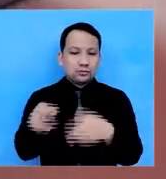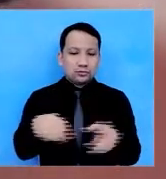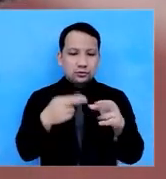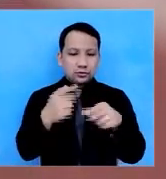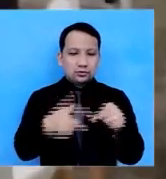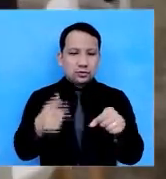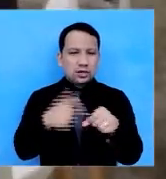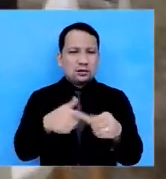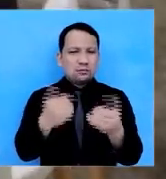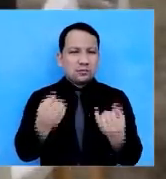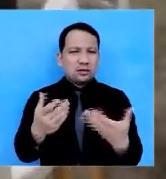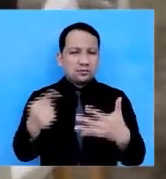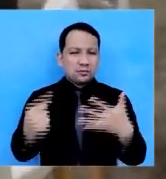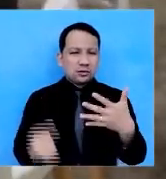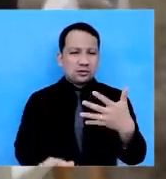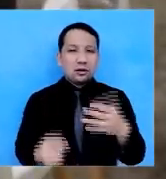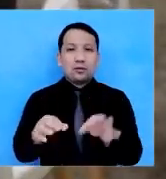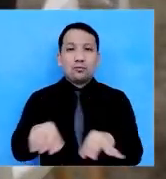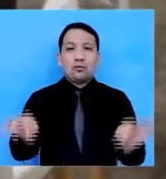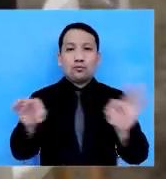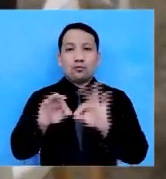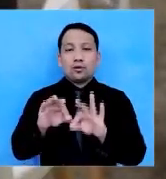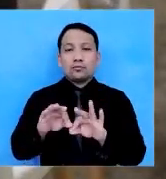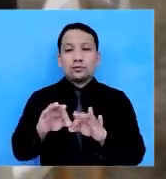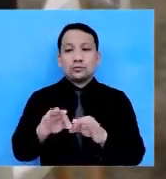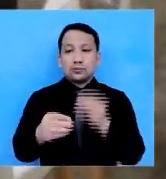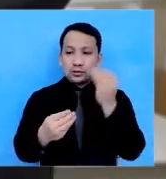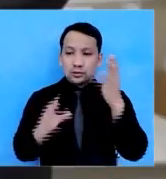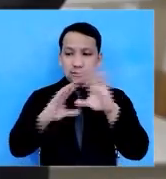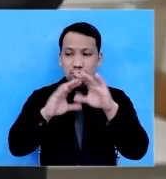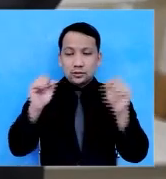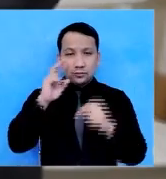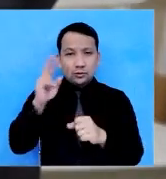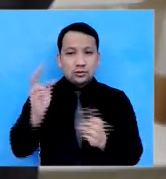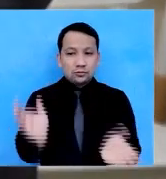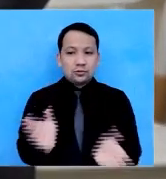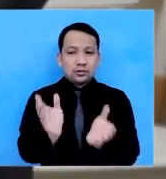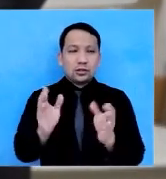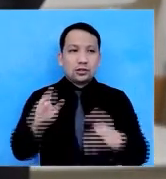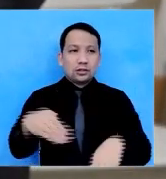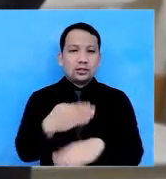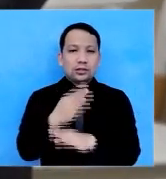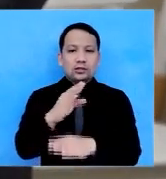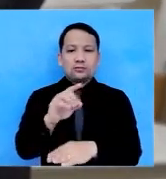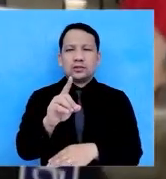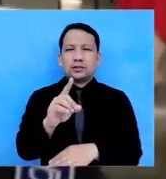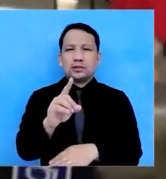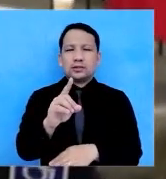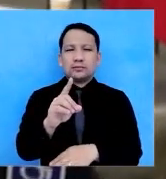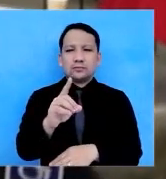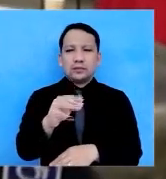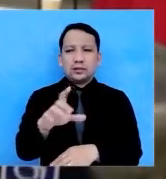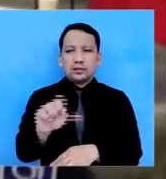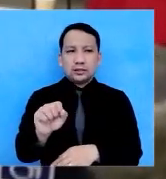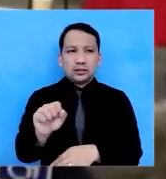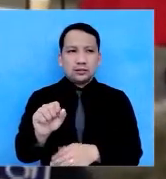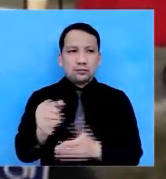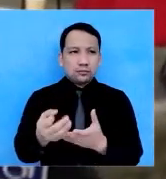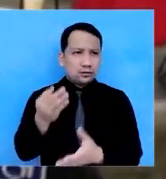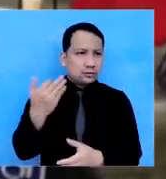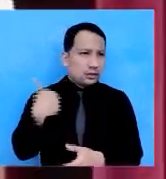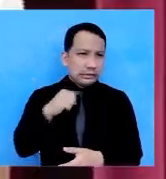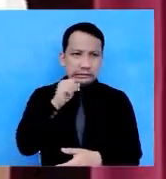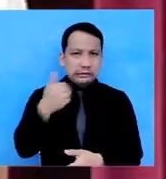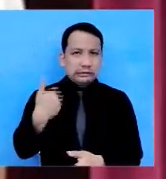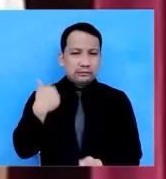iba. Nagkaroon din ng pagkakataon ng Pangulo na isulong sa Davos ang Maharlika Sovereign Wealth Fund kahit hindi pa ito naaprubahan ng